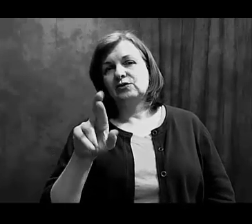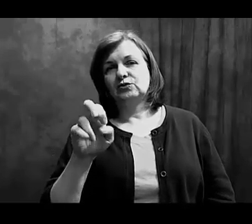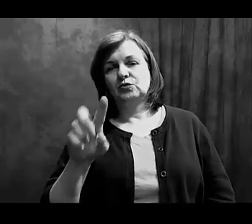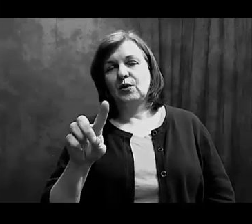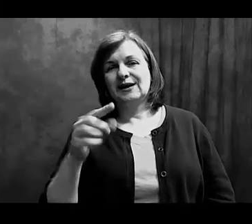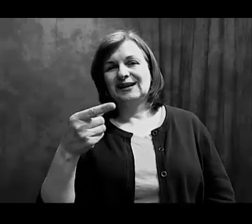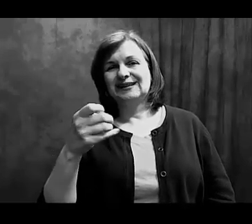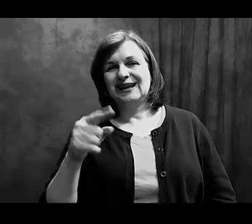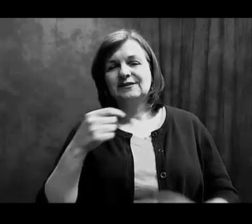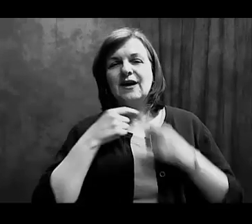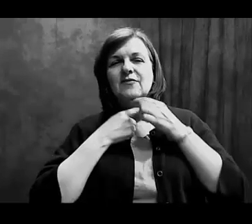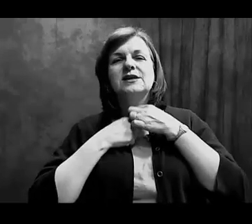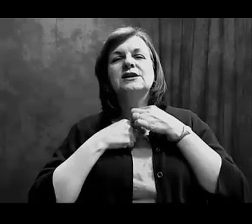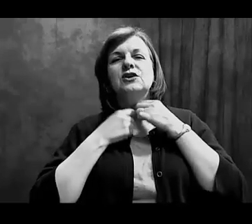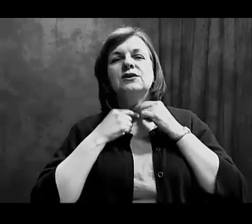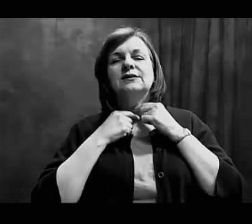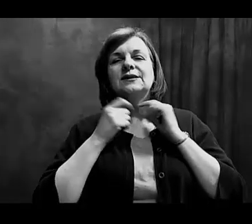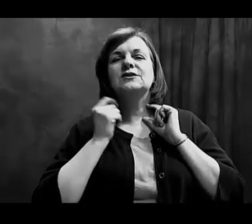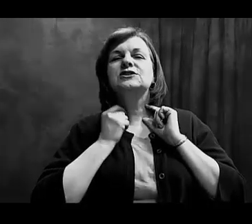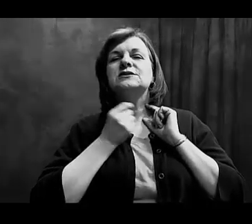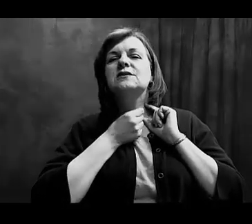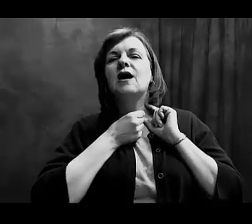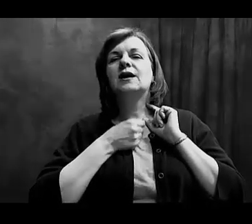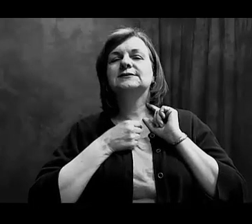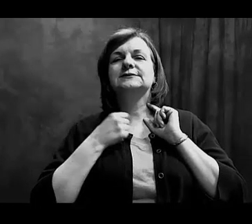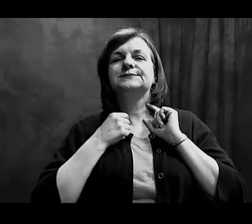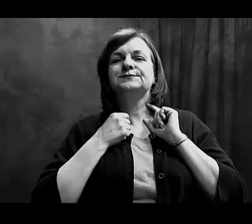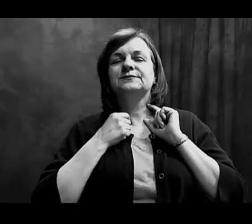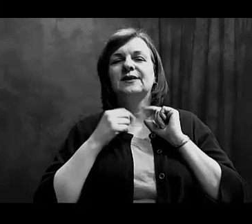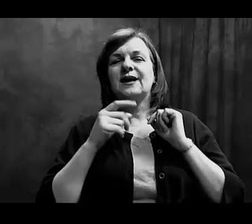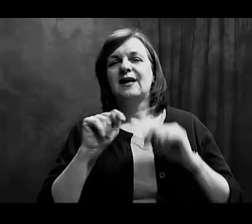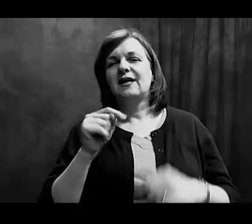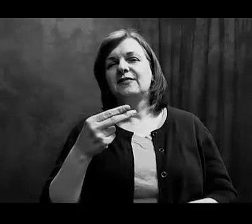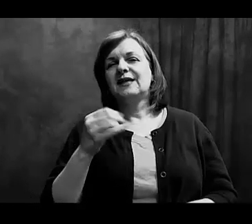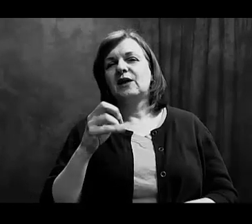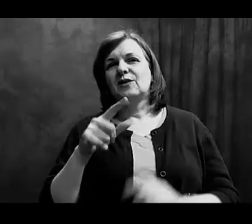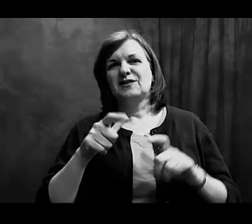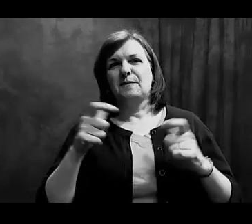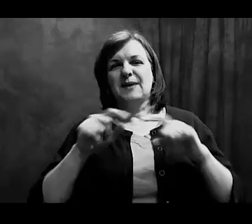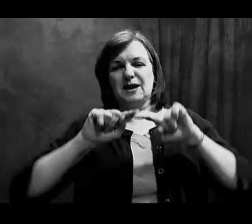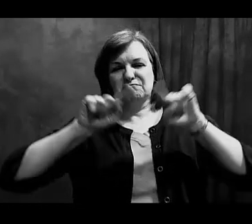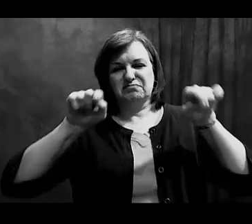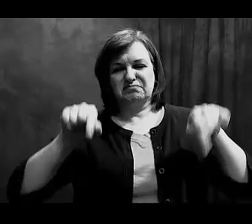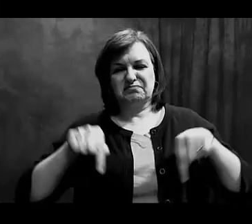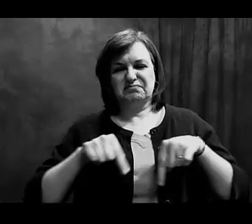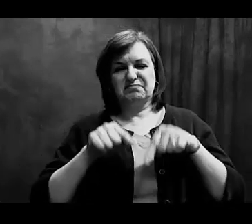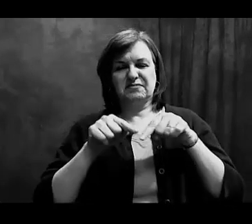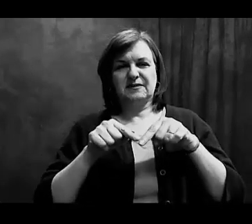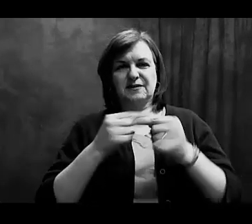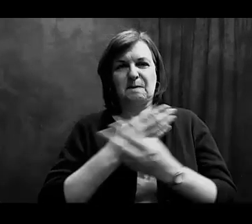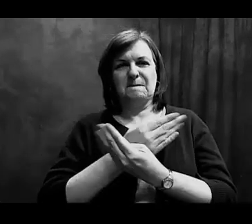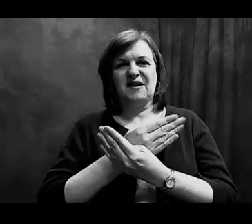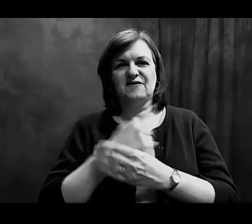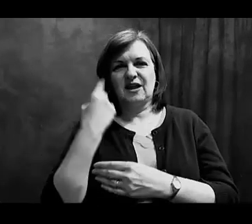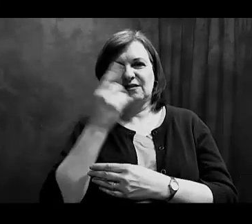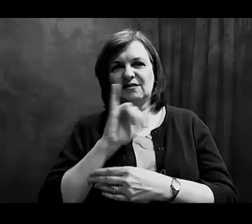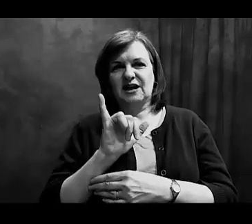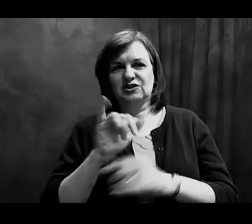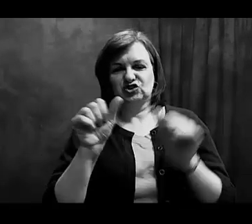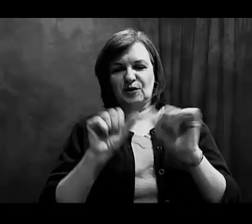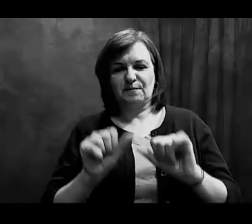gland, which are these little tiny dots that sit on your thyroid. The thyroid is the big thing, the